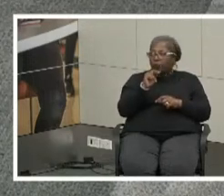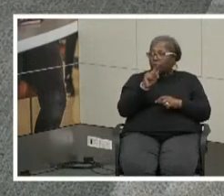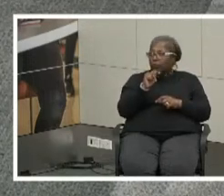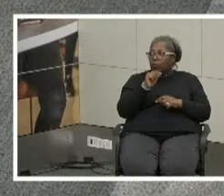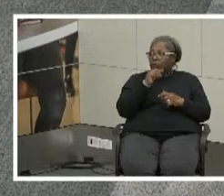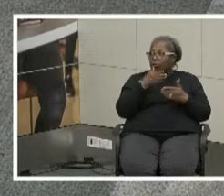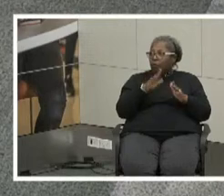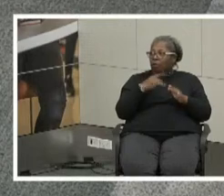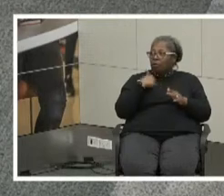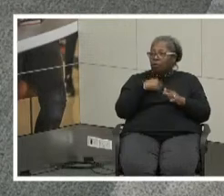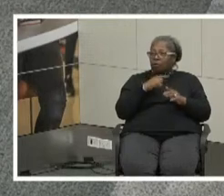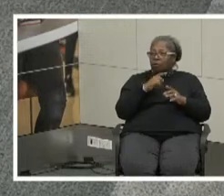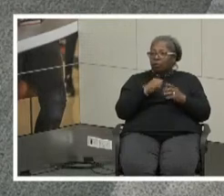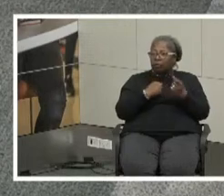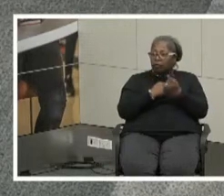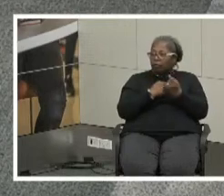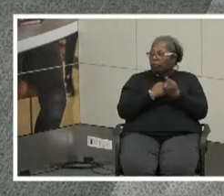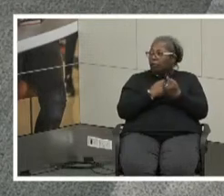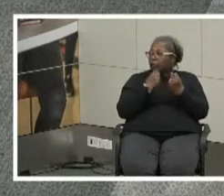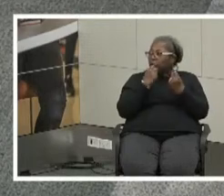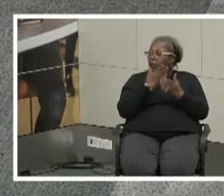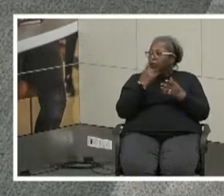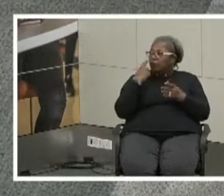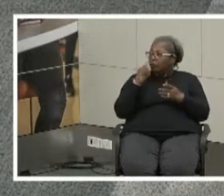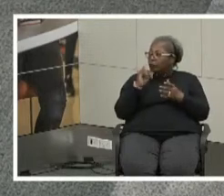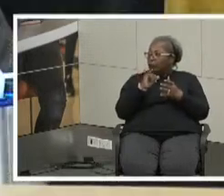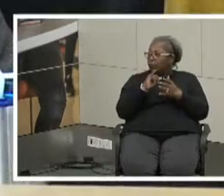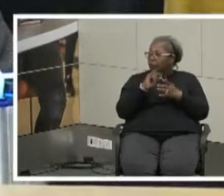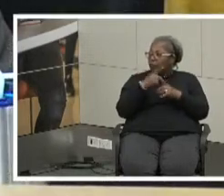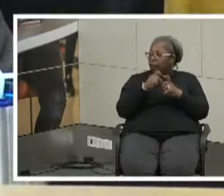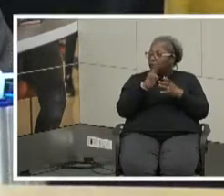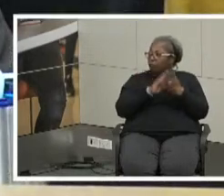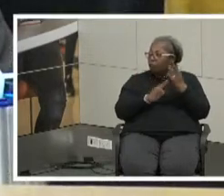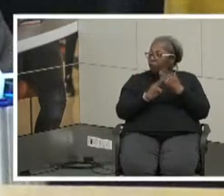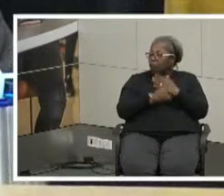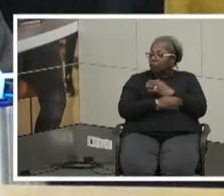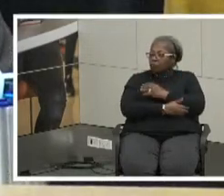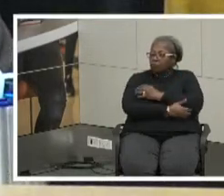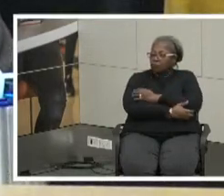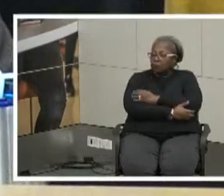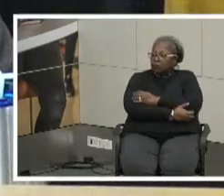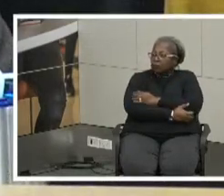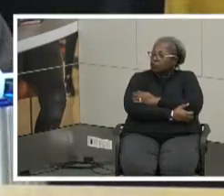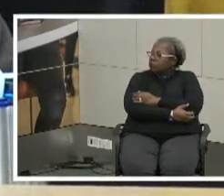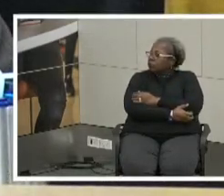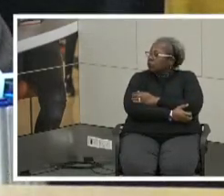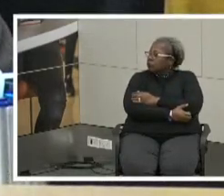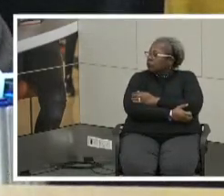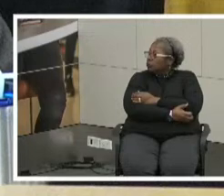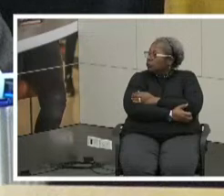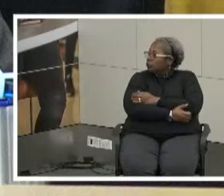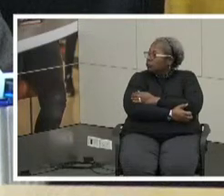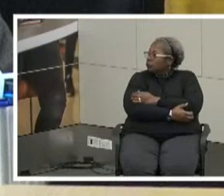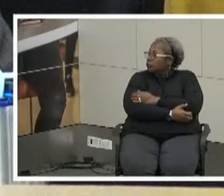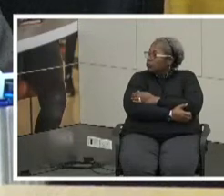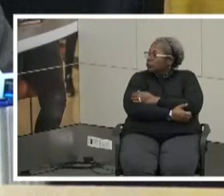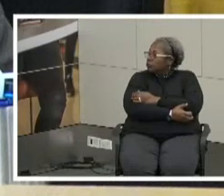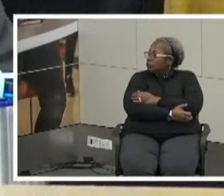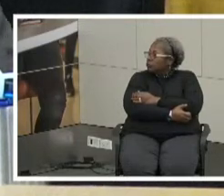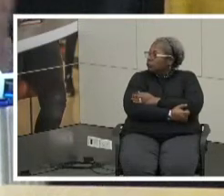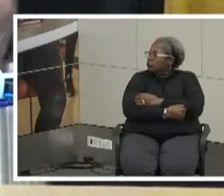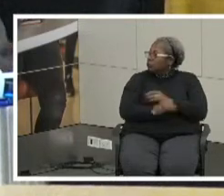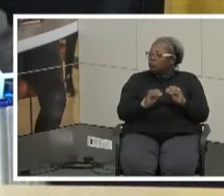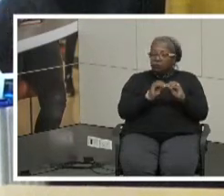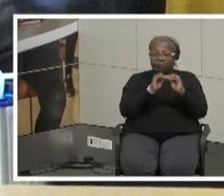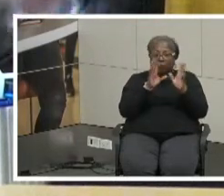fund significant things from the partner University and and then one last question obviously